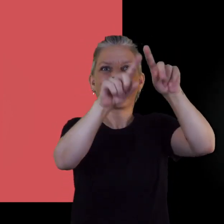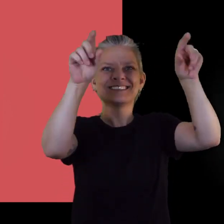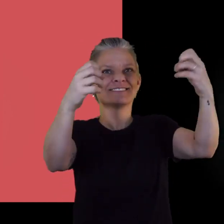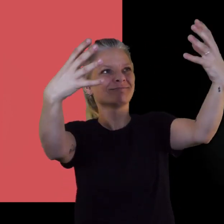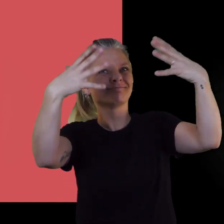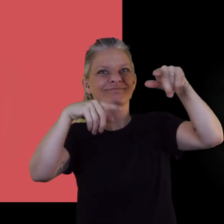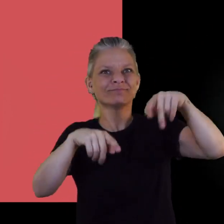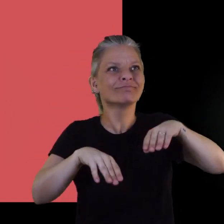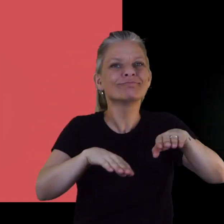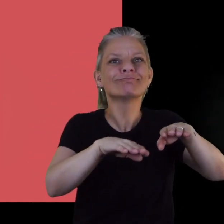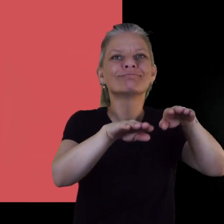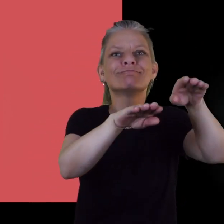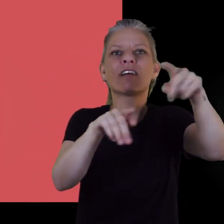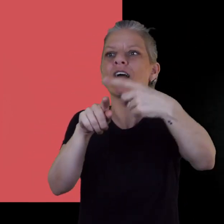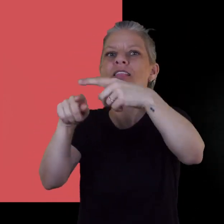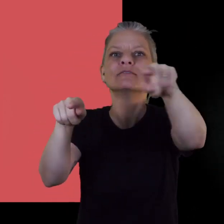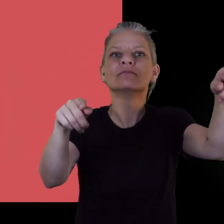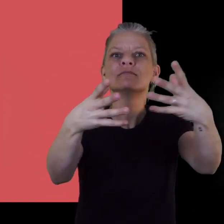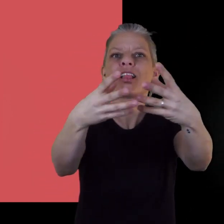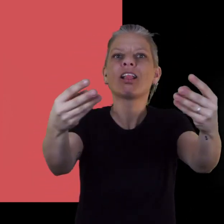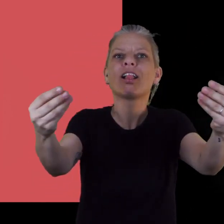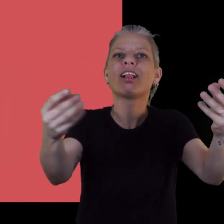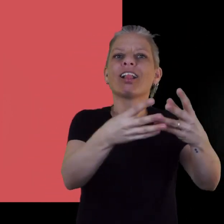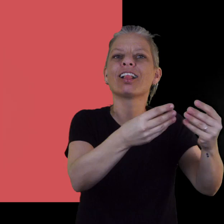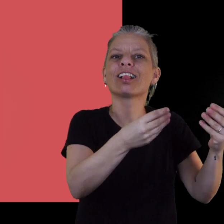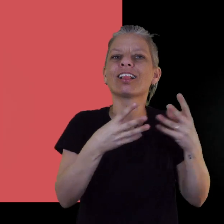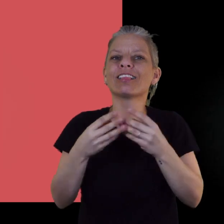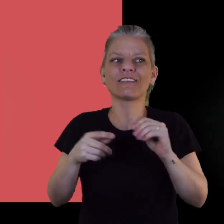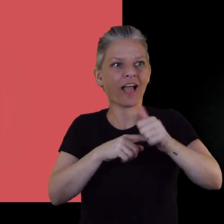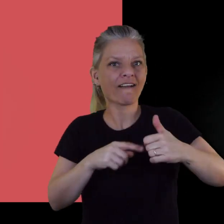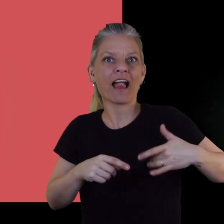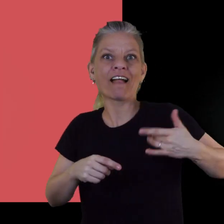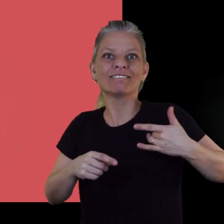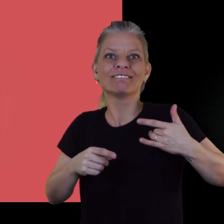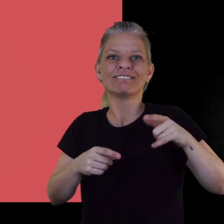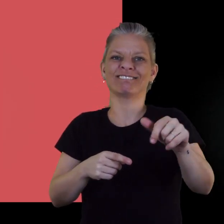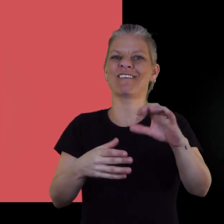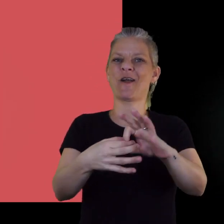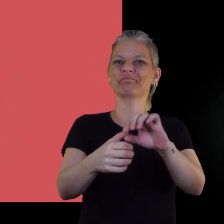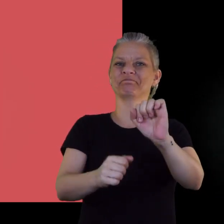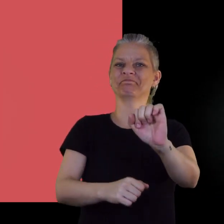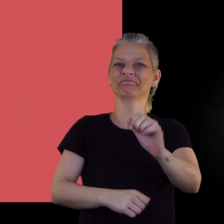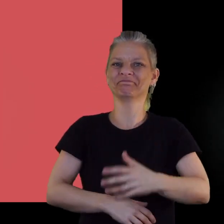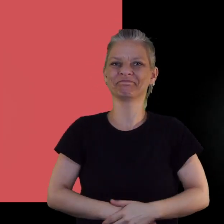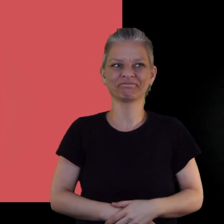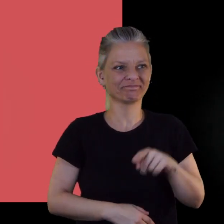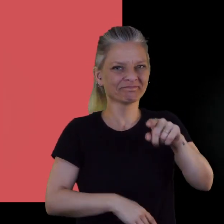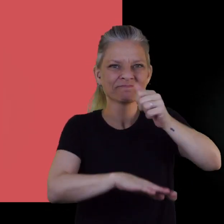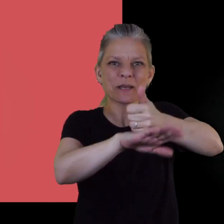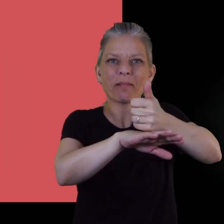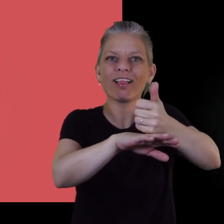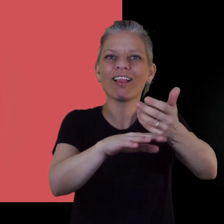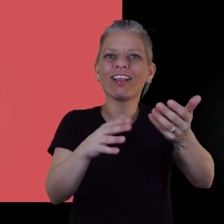the afterlife, that was home. That was the temple, that was the mystical sight, the tranquility, staring